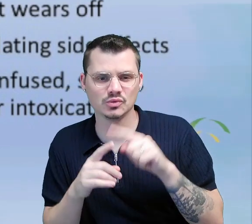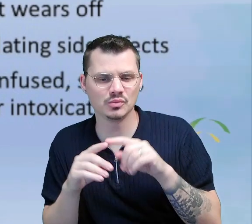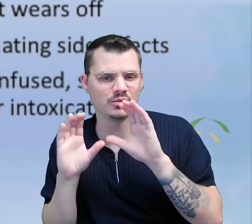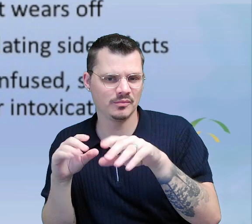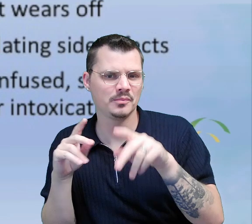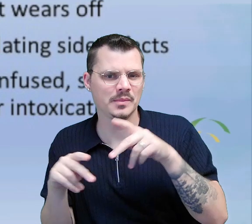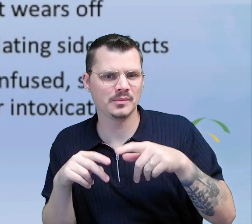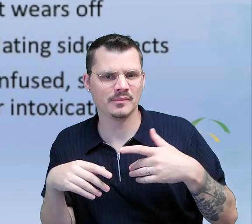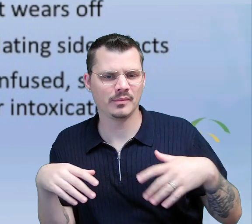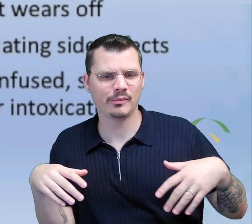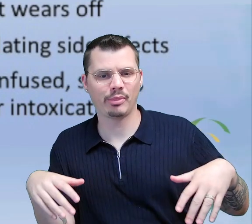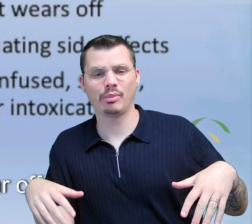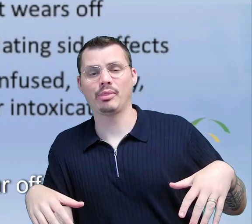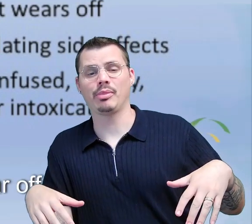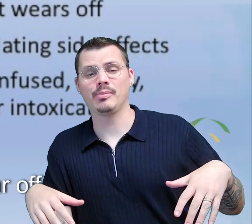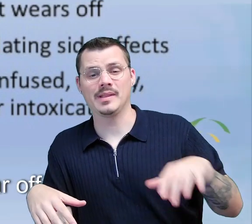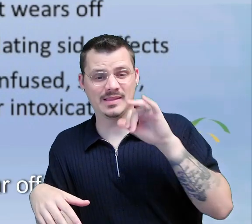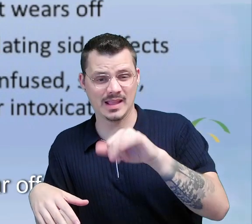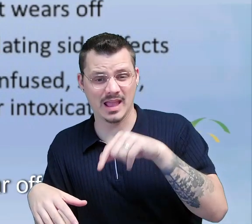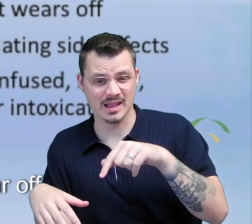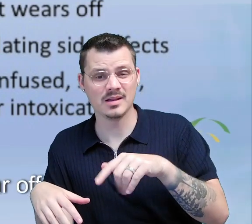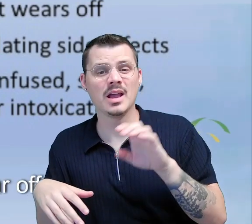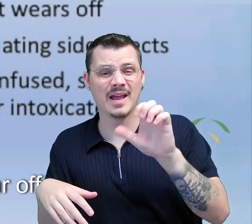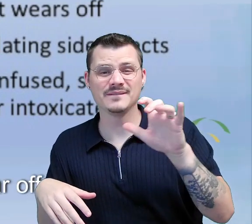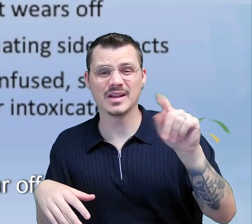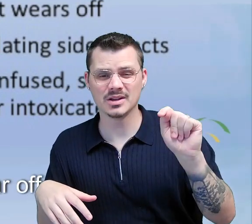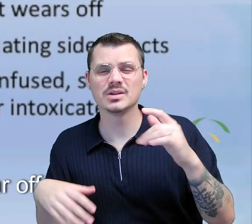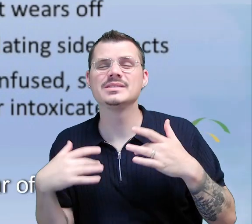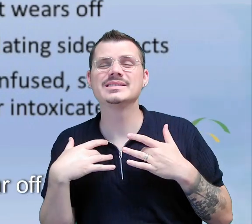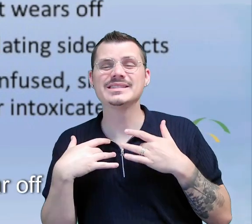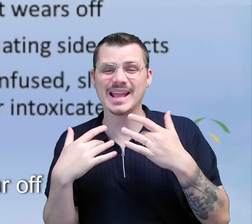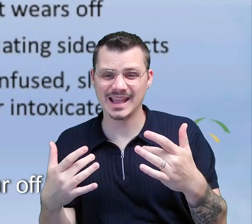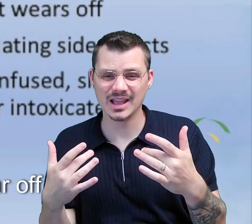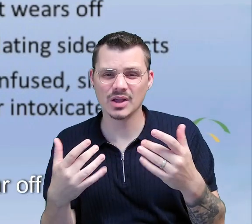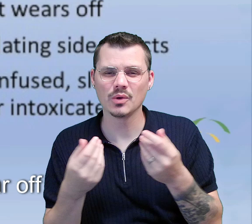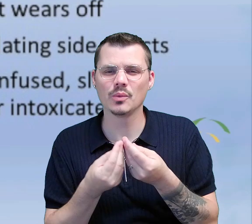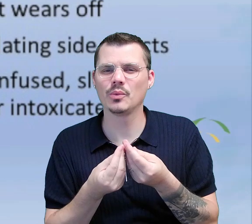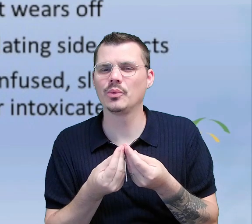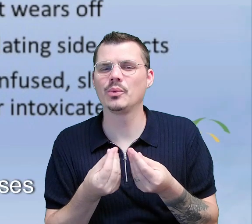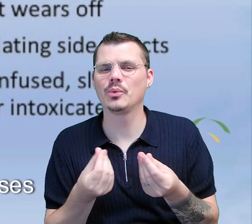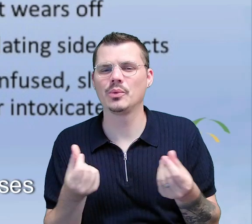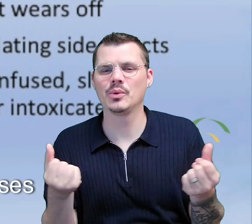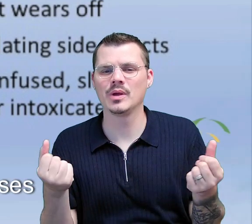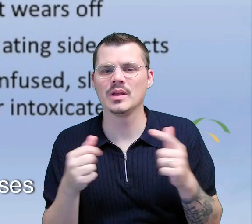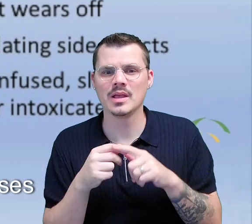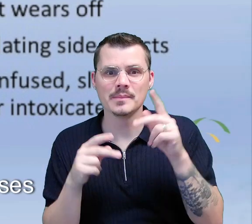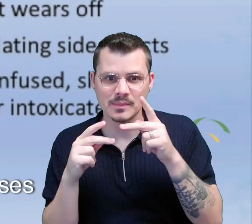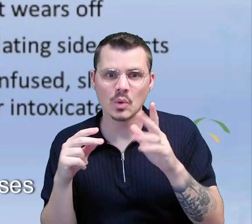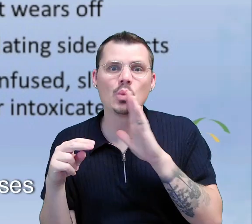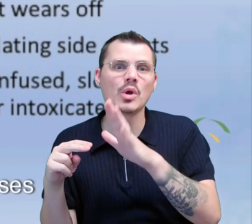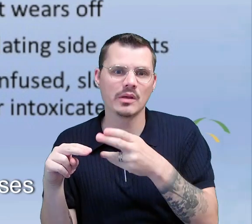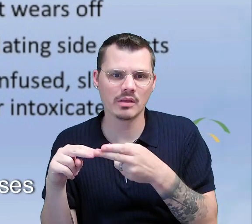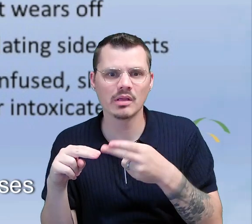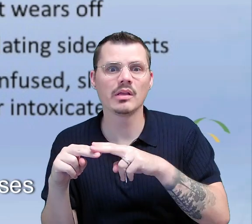to incapacitate people, that incapacitating effect tends to wear off. And people have